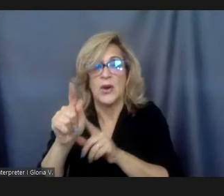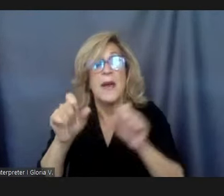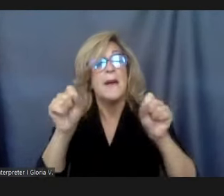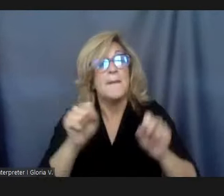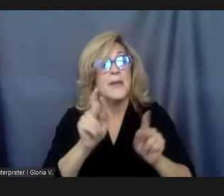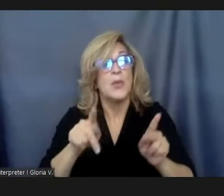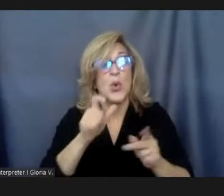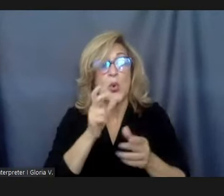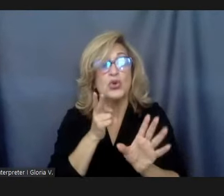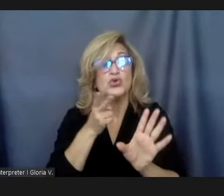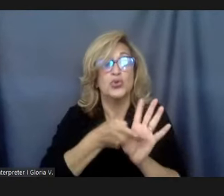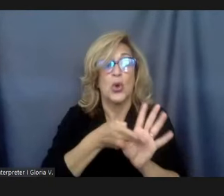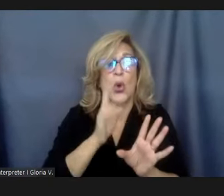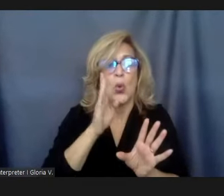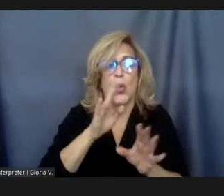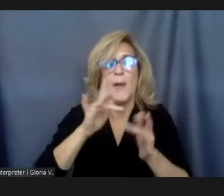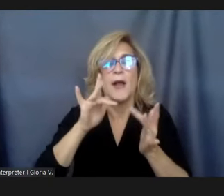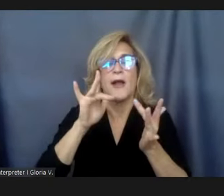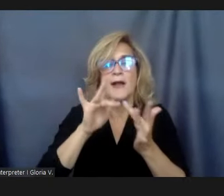be contacted in advance.